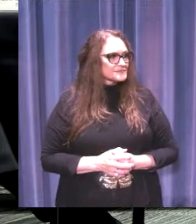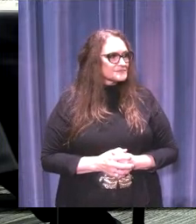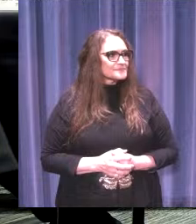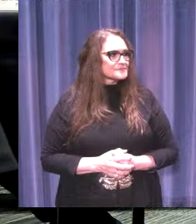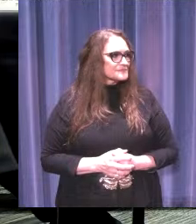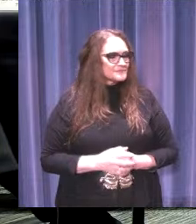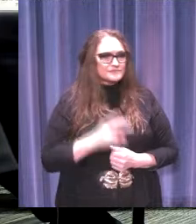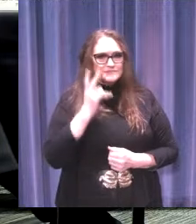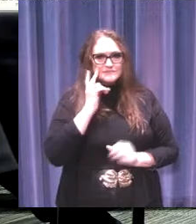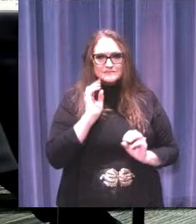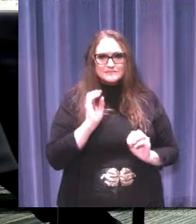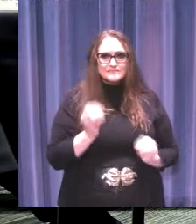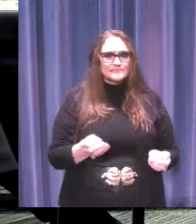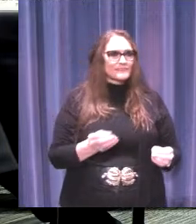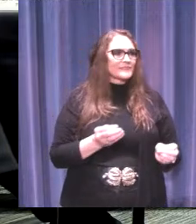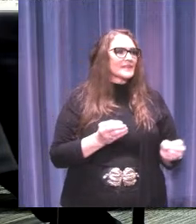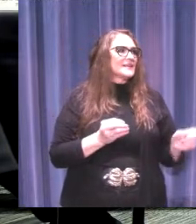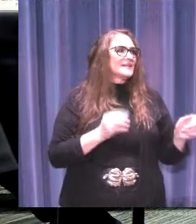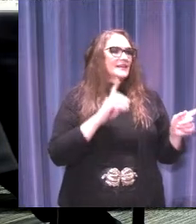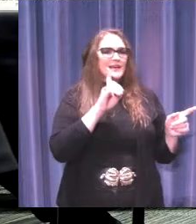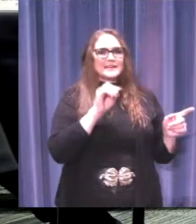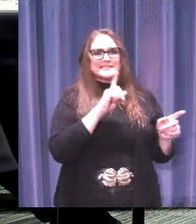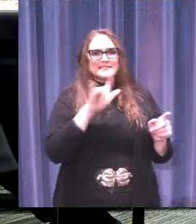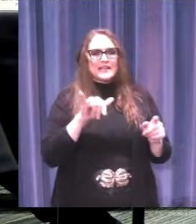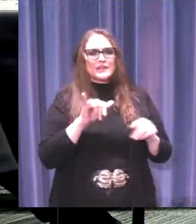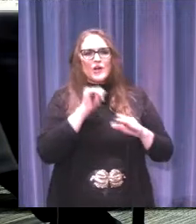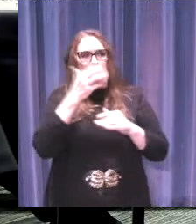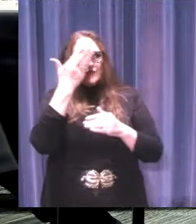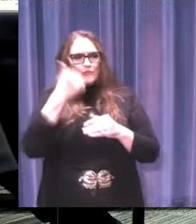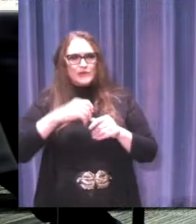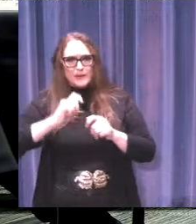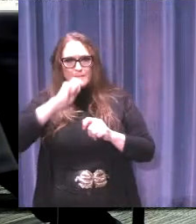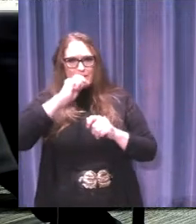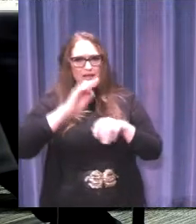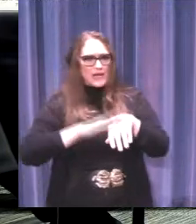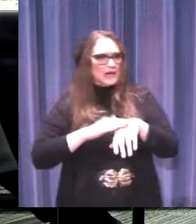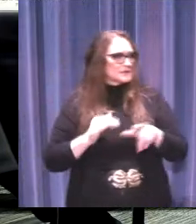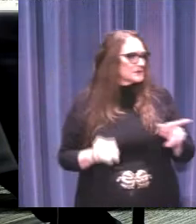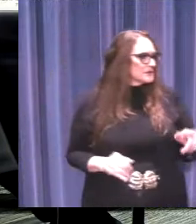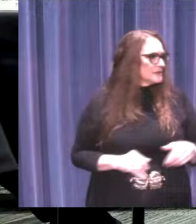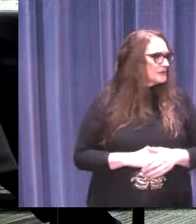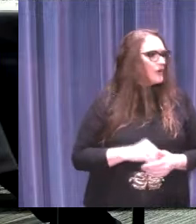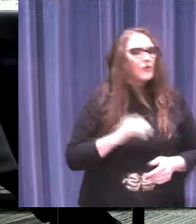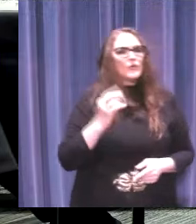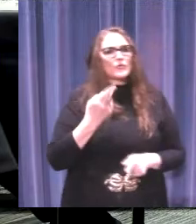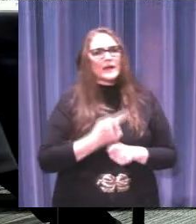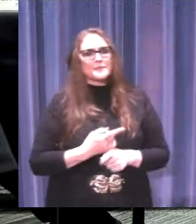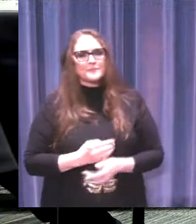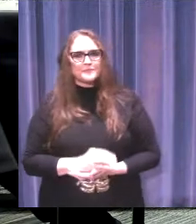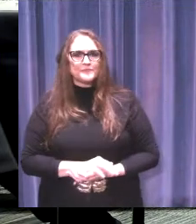Seeing none, Trustee Daly. Don't forget to turn your microphone on.